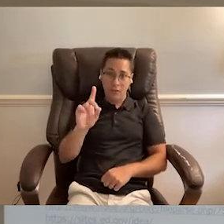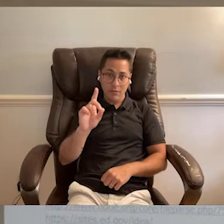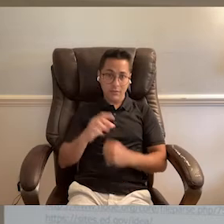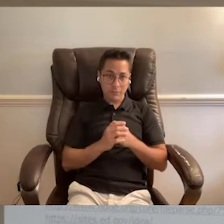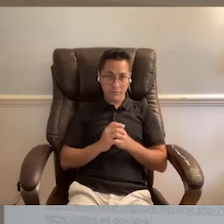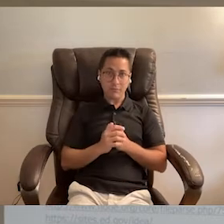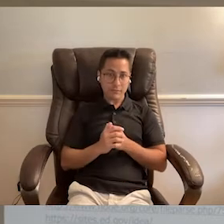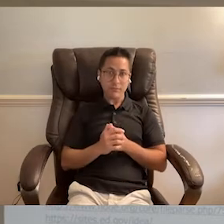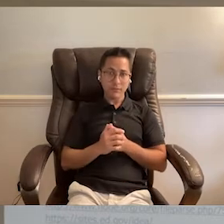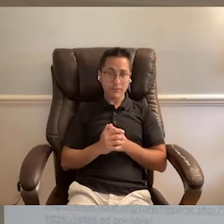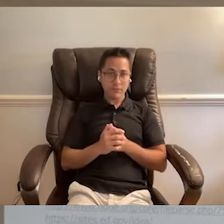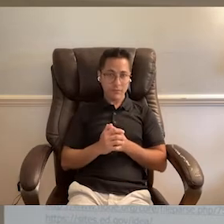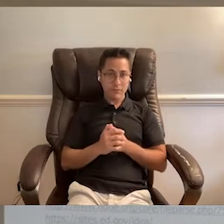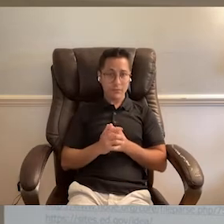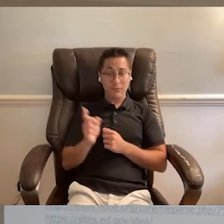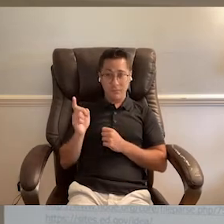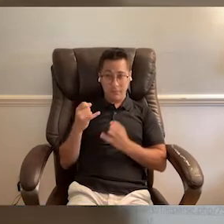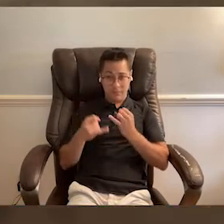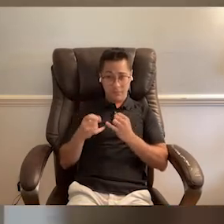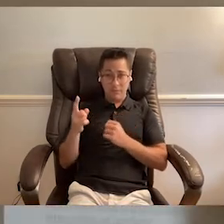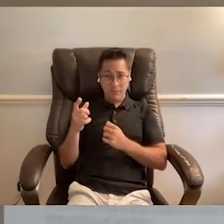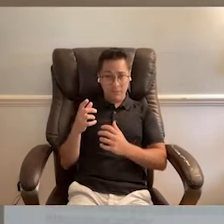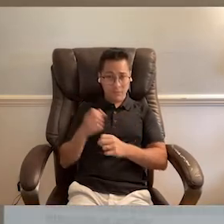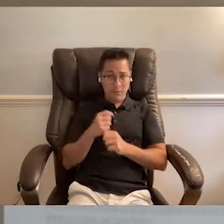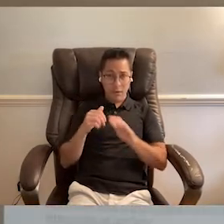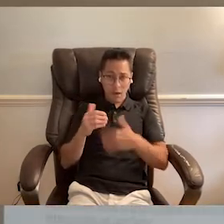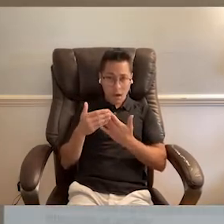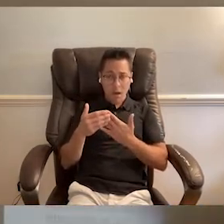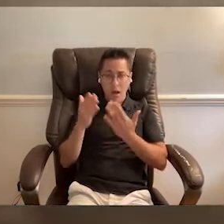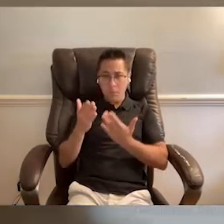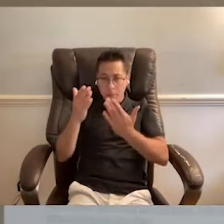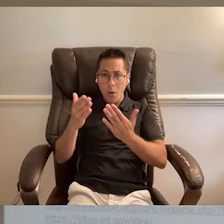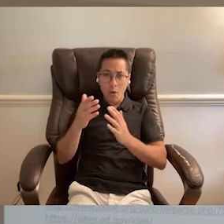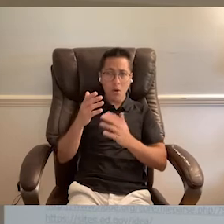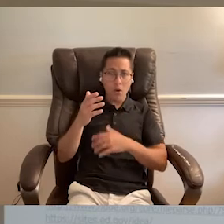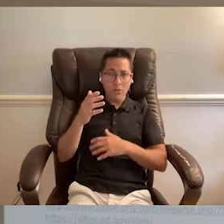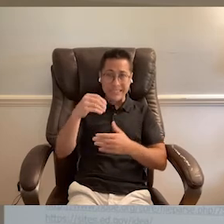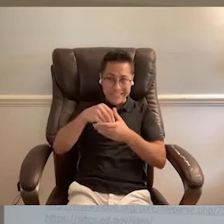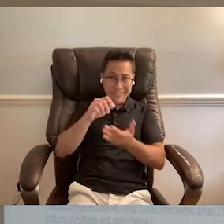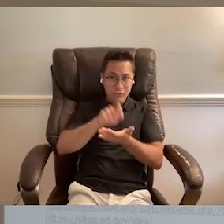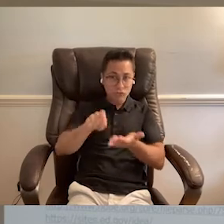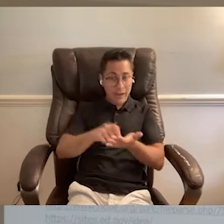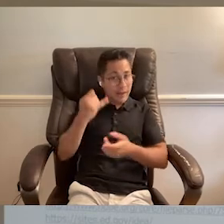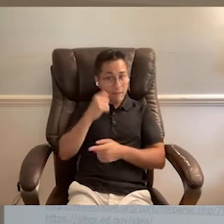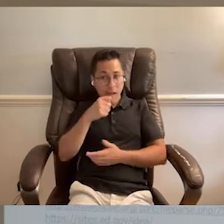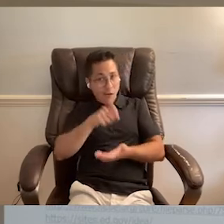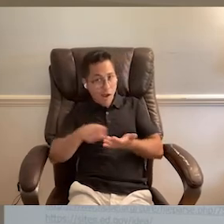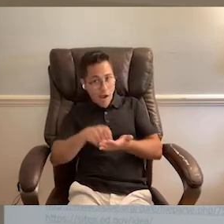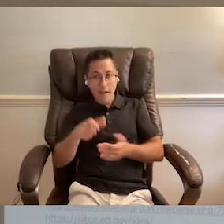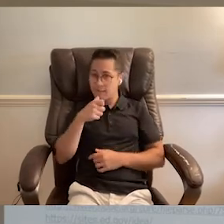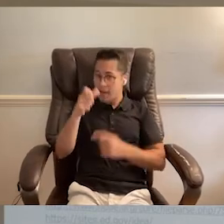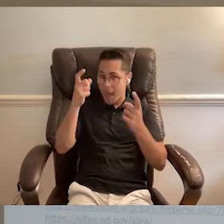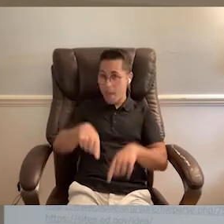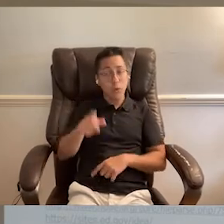This last one, receive all proposals, denials in writing. If it's not in writing, it did not happen. You're going to hear me say that over and over again.